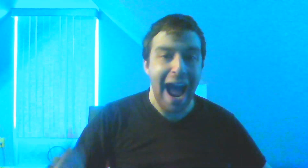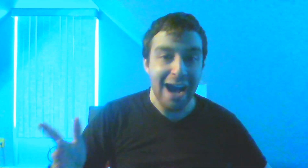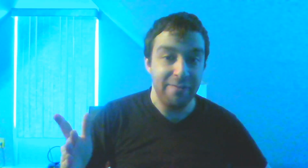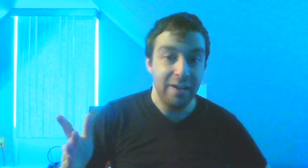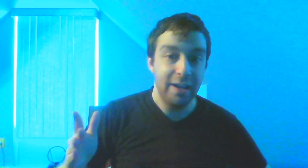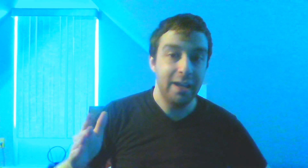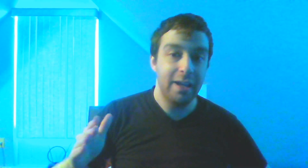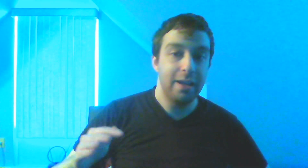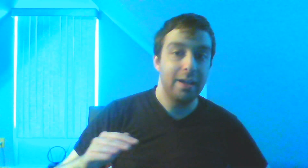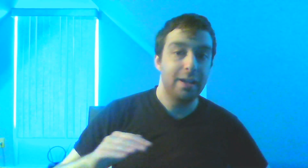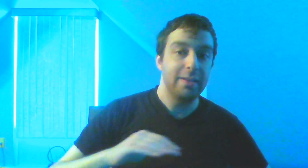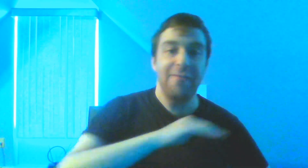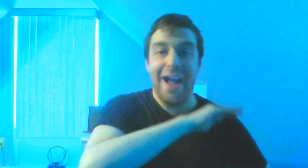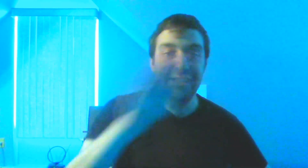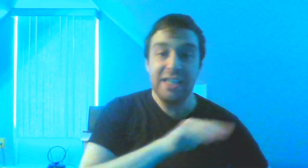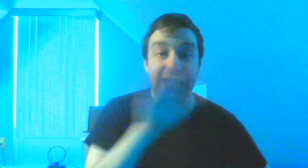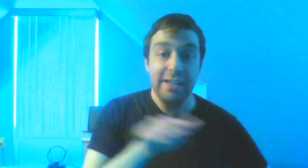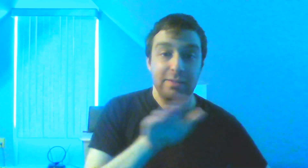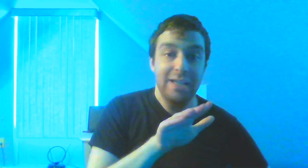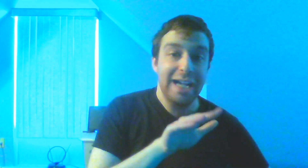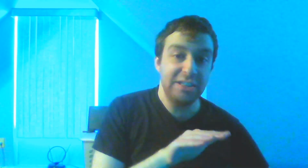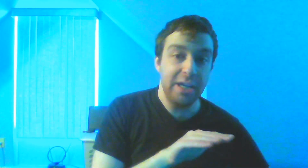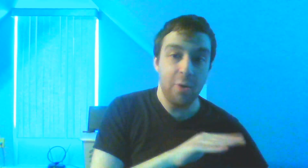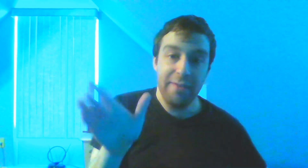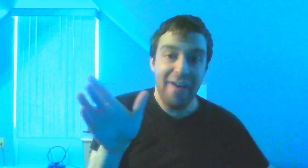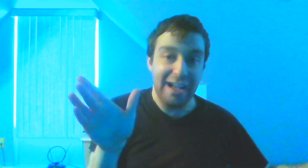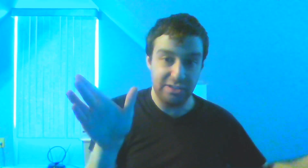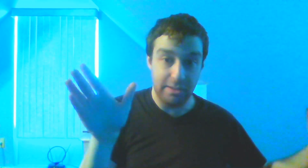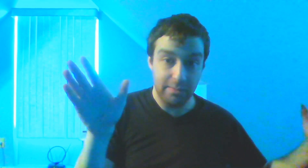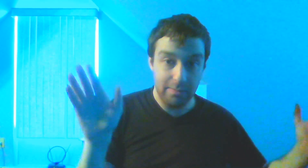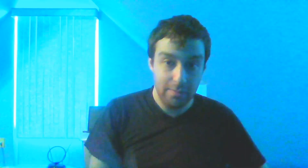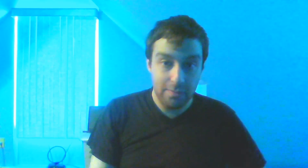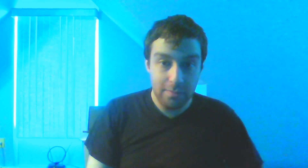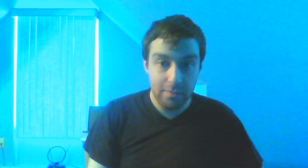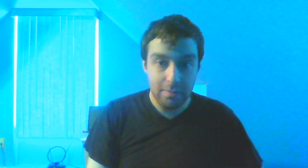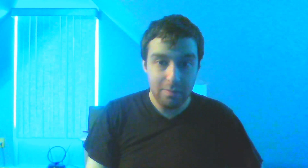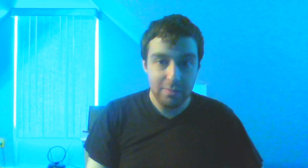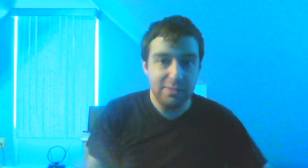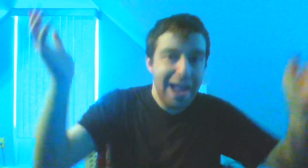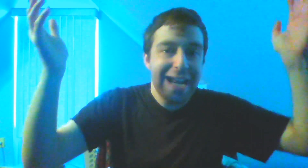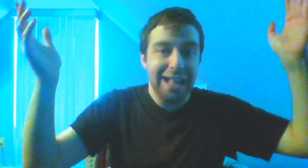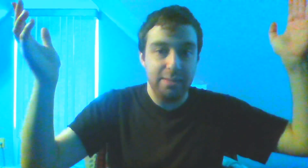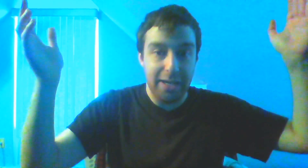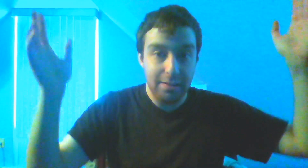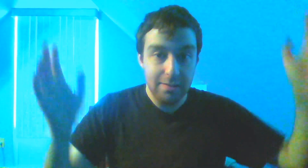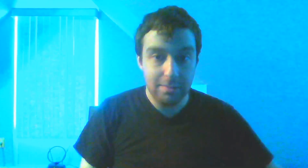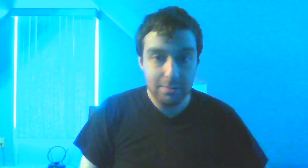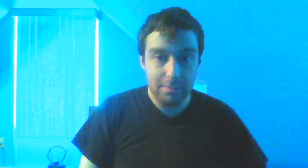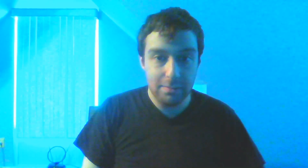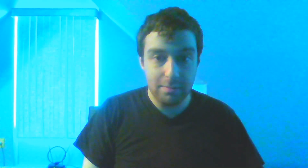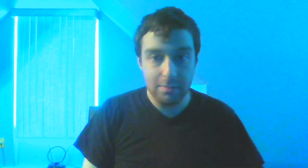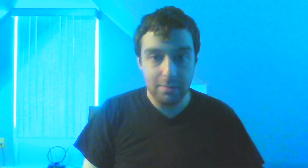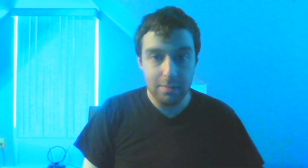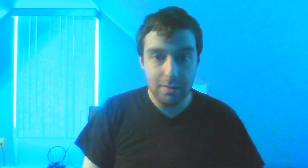not have the vaccine testing going faster? Explain that to me.